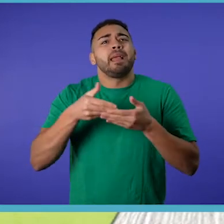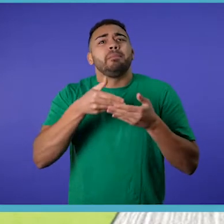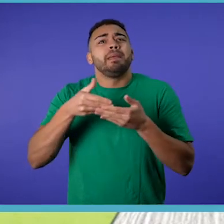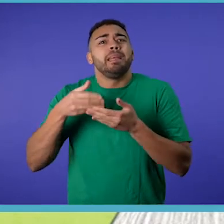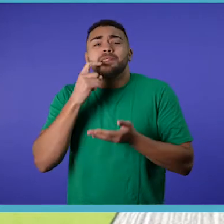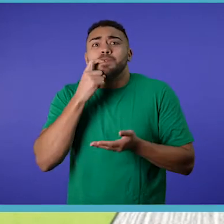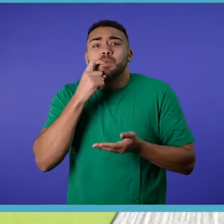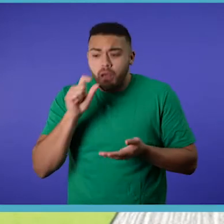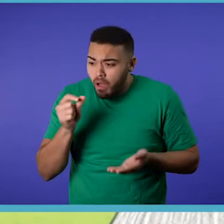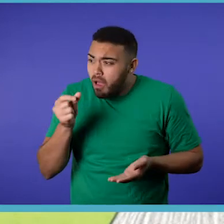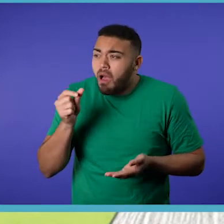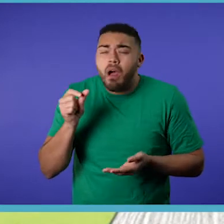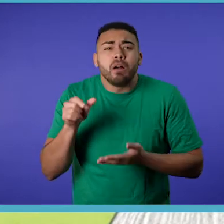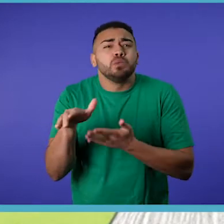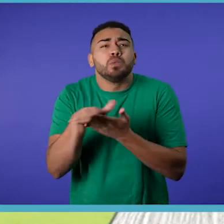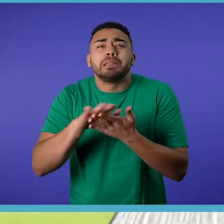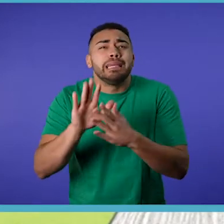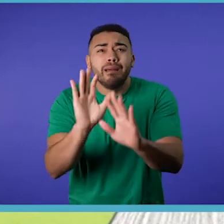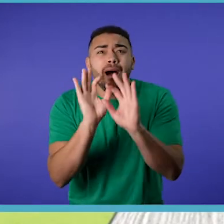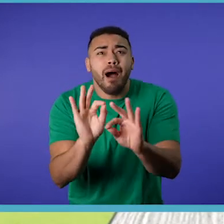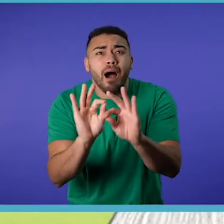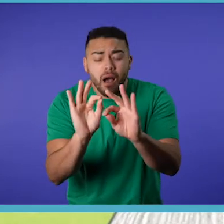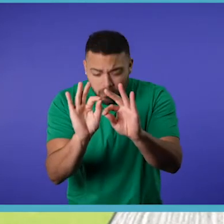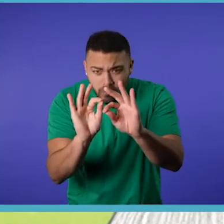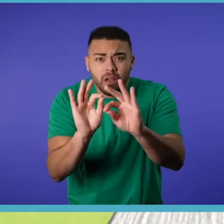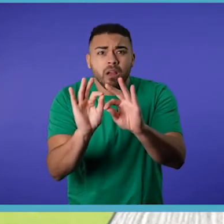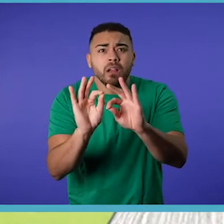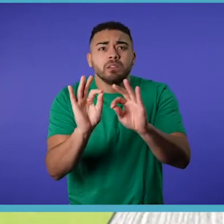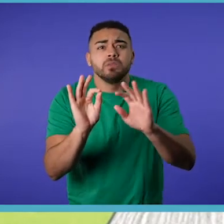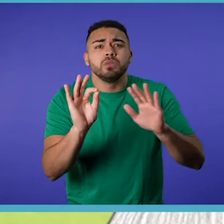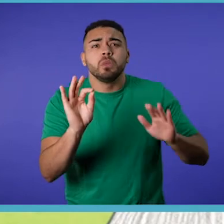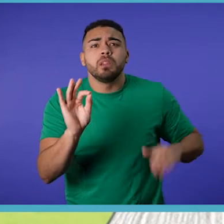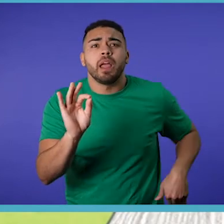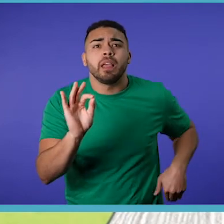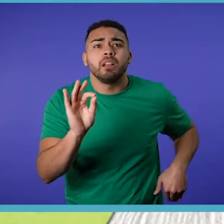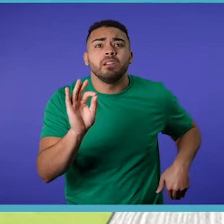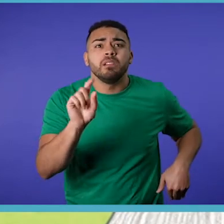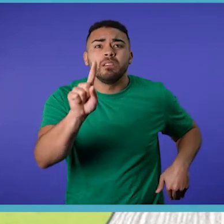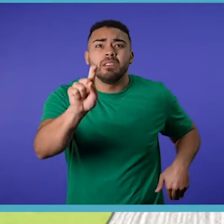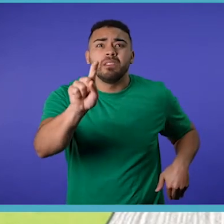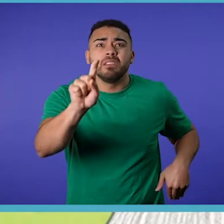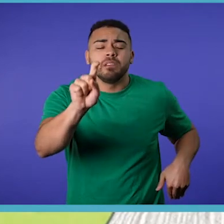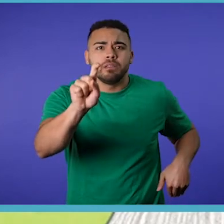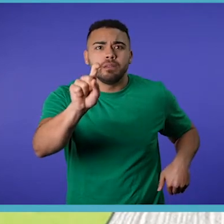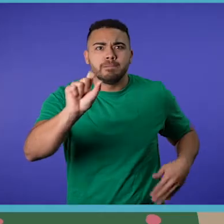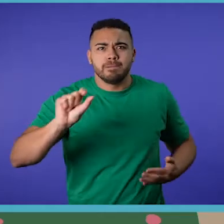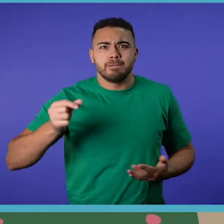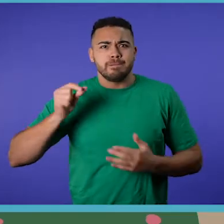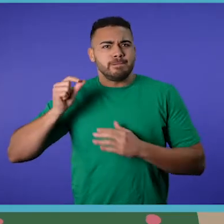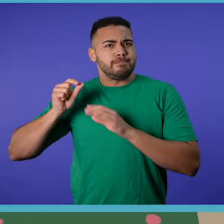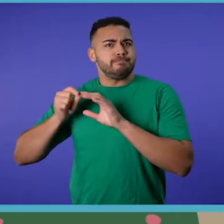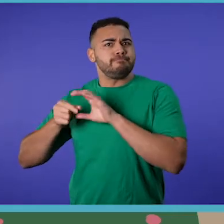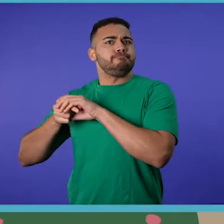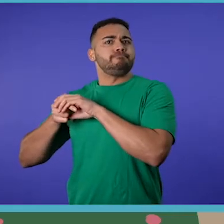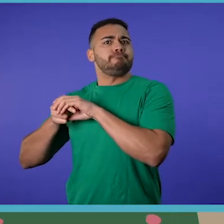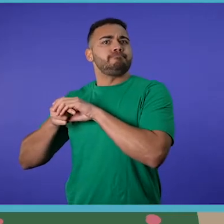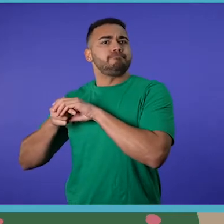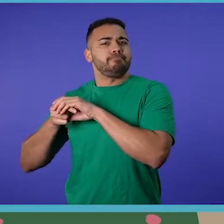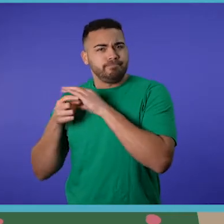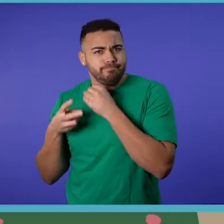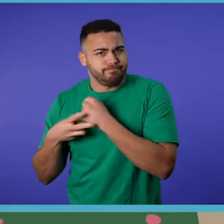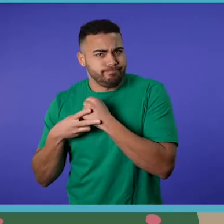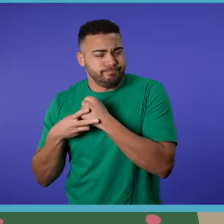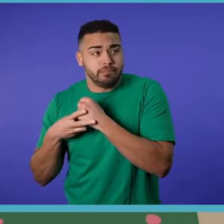so clean, so great. But Tyler worried, is it too late? He saved his tooth